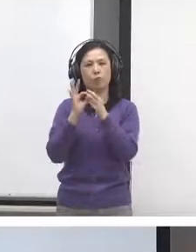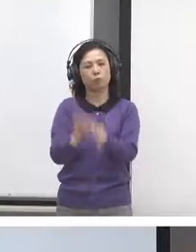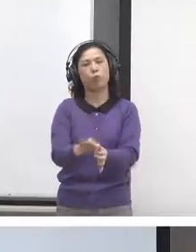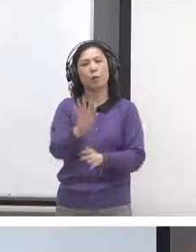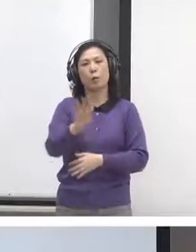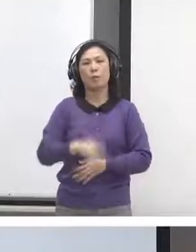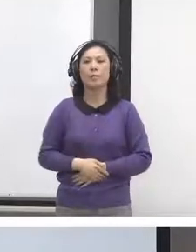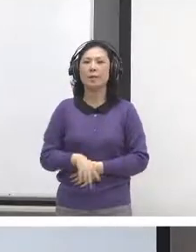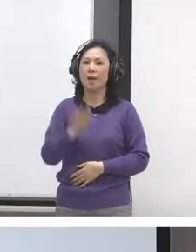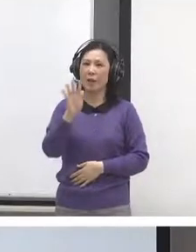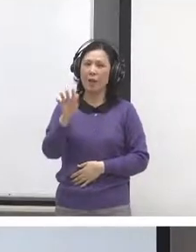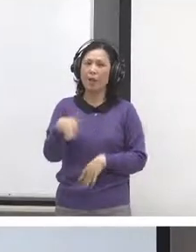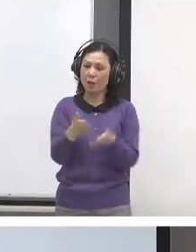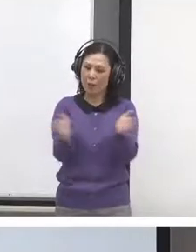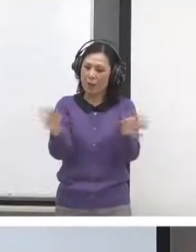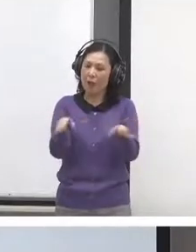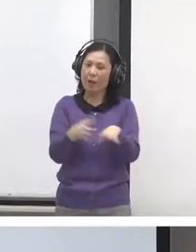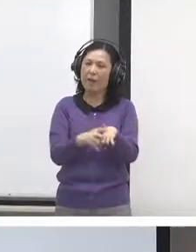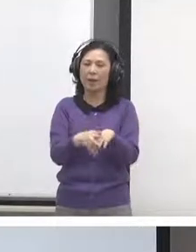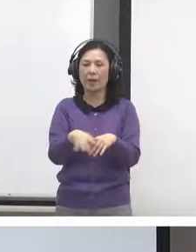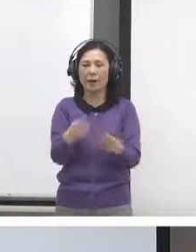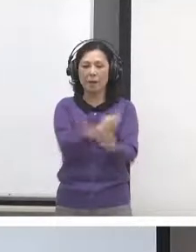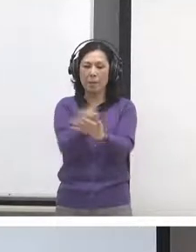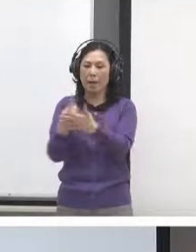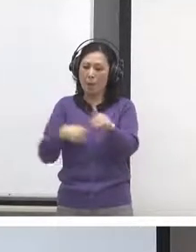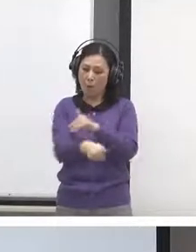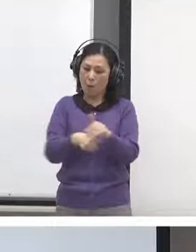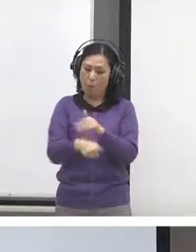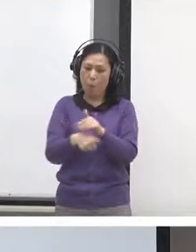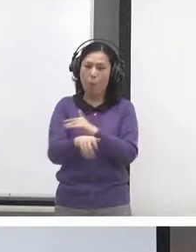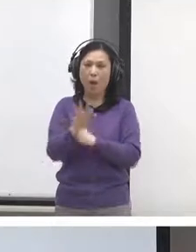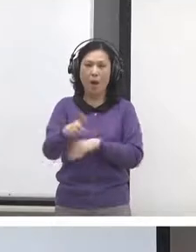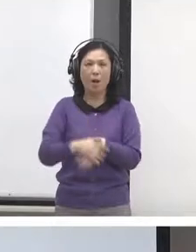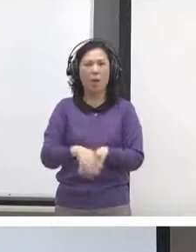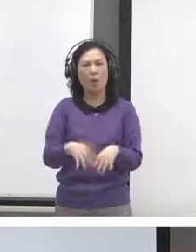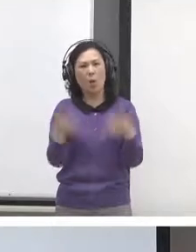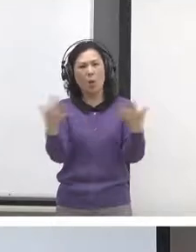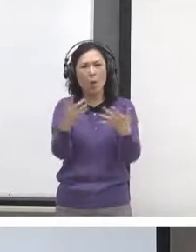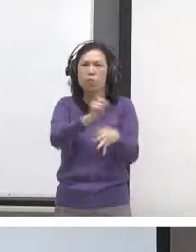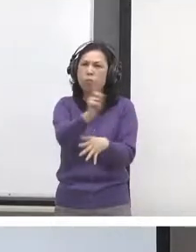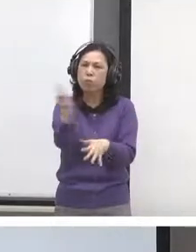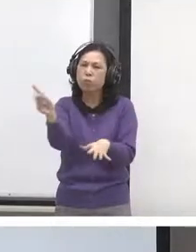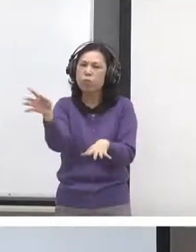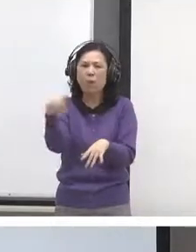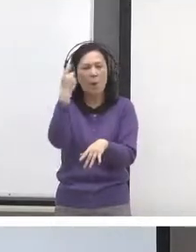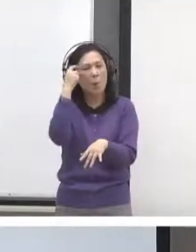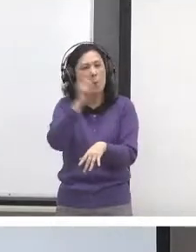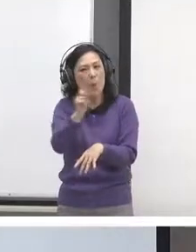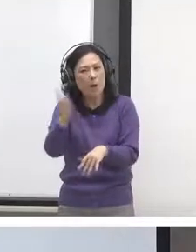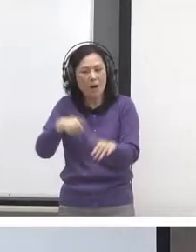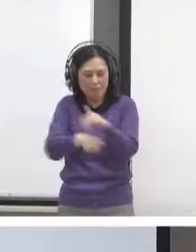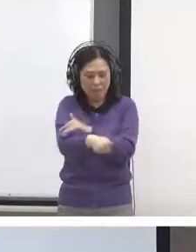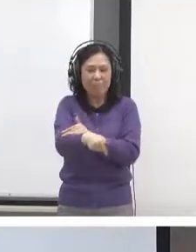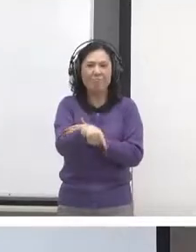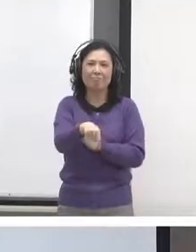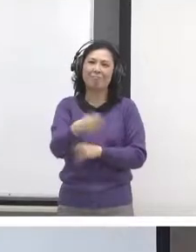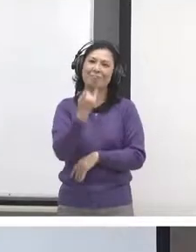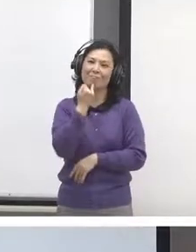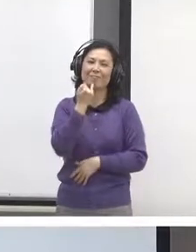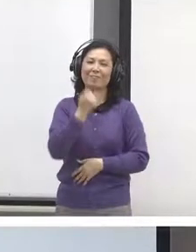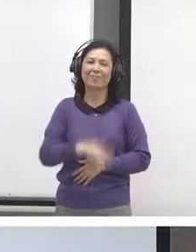or comments. It's really kind of a neat inception of projects within projects happening.